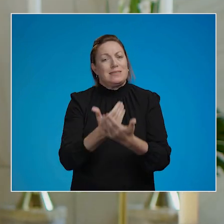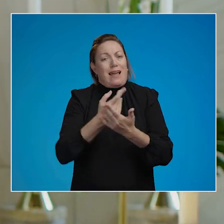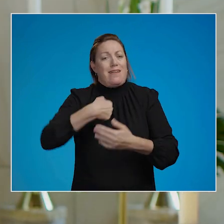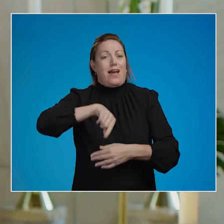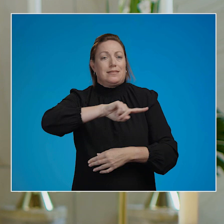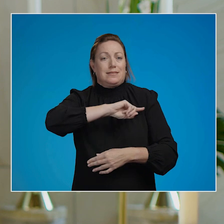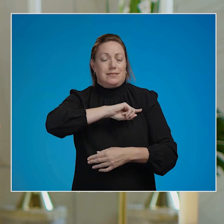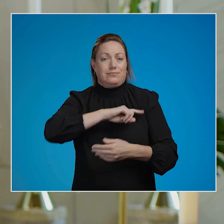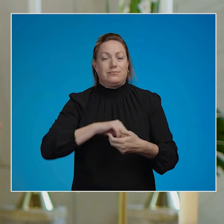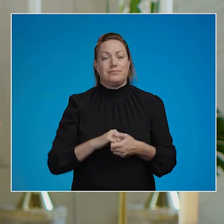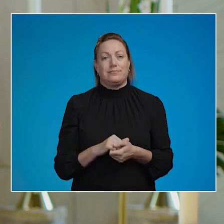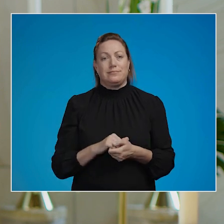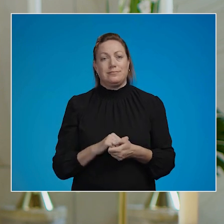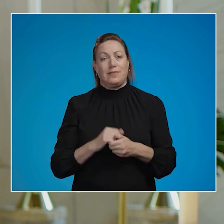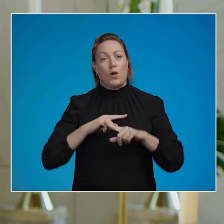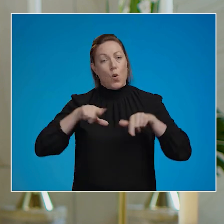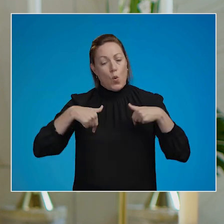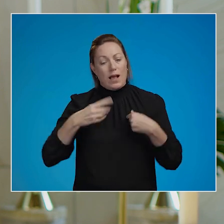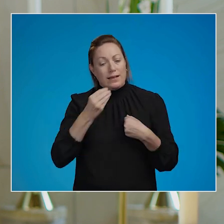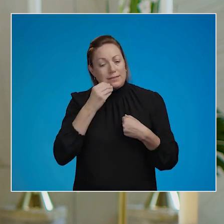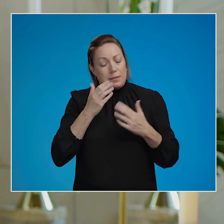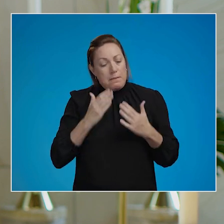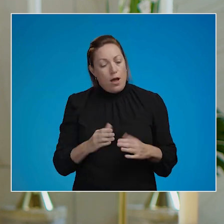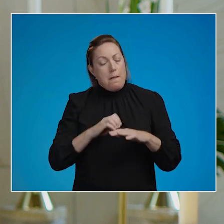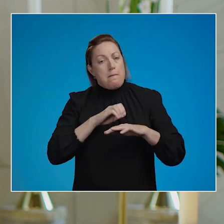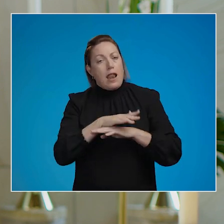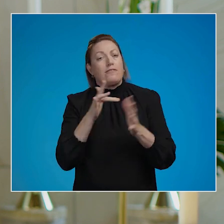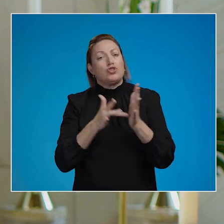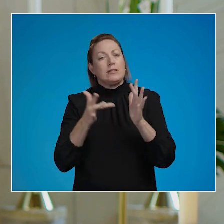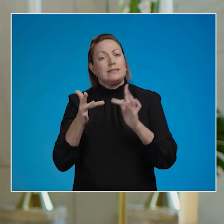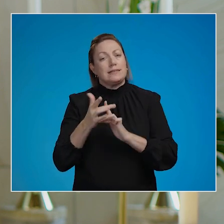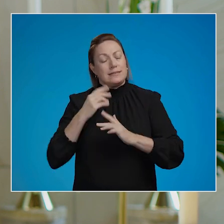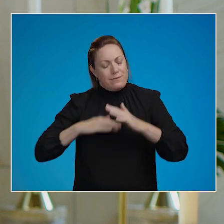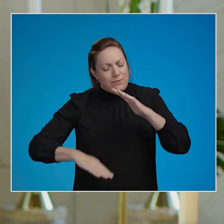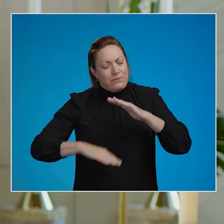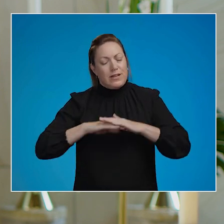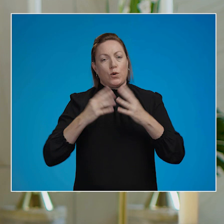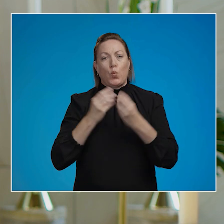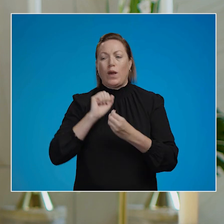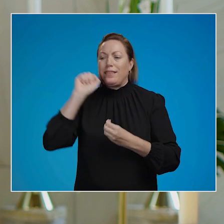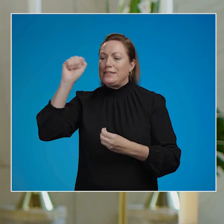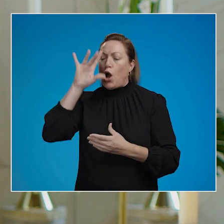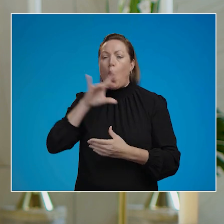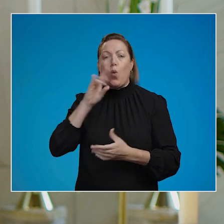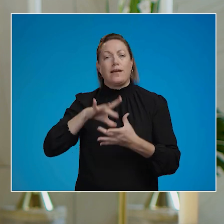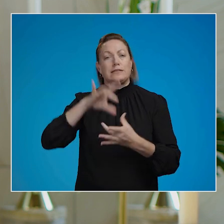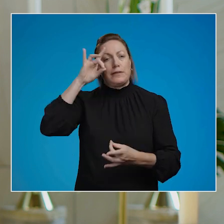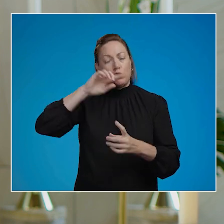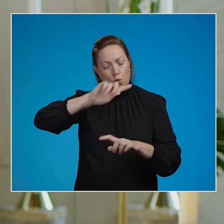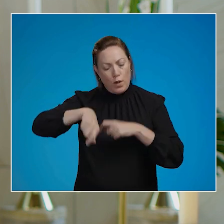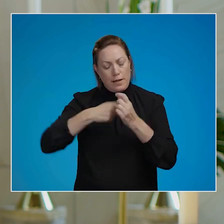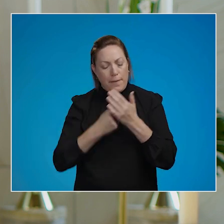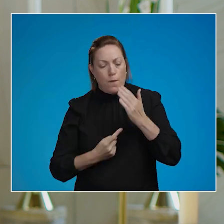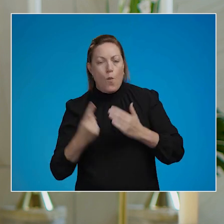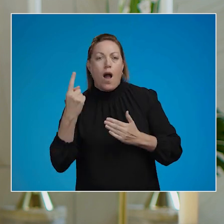reconcile us to yourself, grant that we, who are nourished by the body and blood of your Son, and filled with his Holy Spirit, may become one